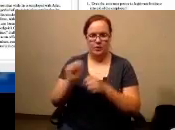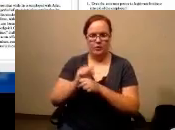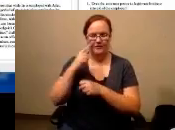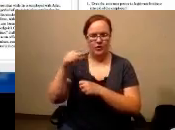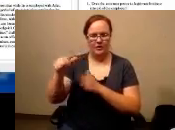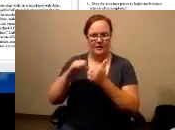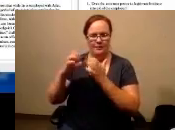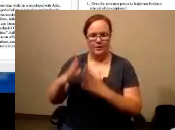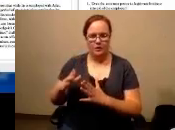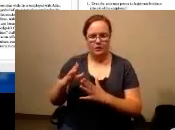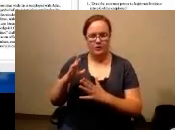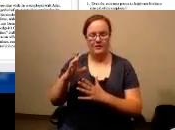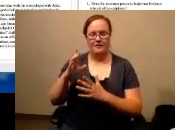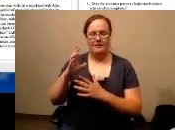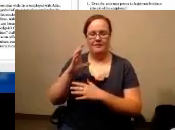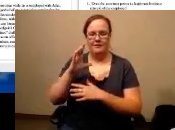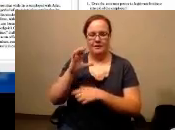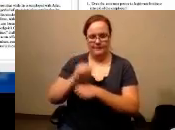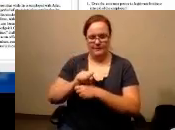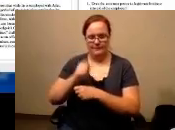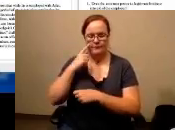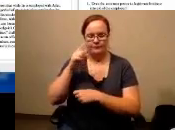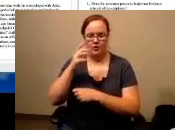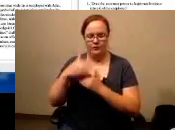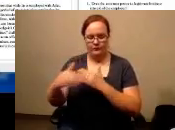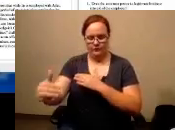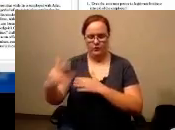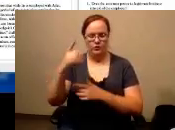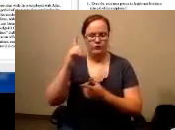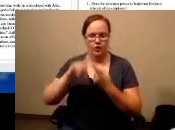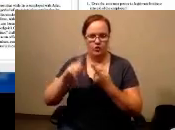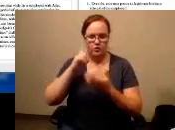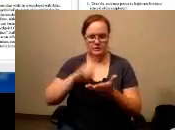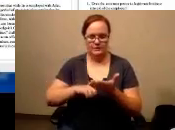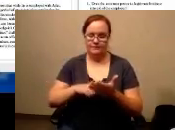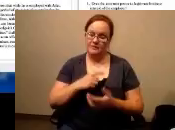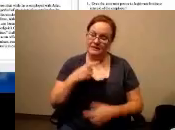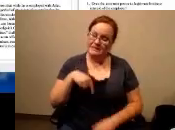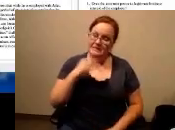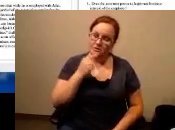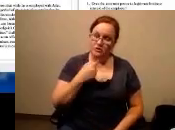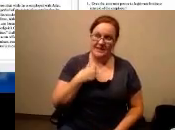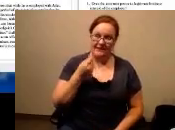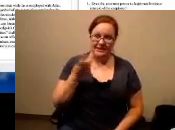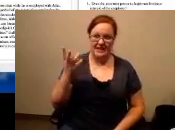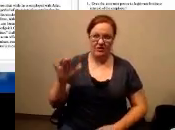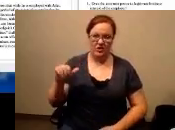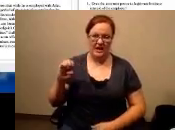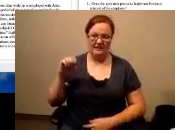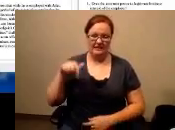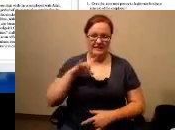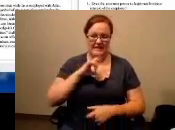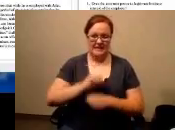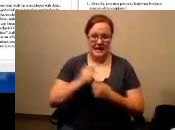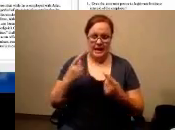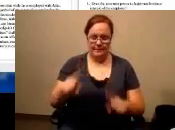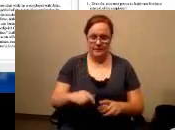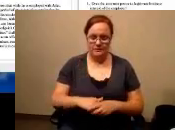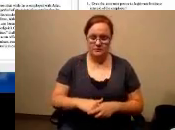employer until further notice. This is very serious. We've had several of these cases where this happened. So